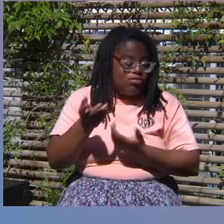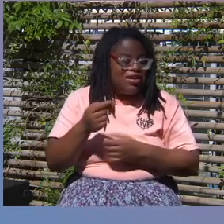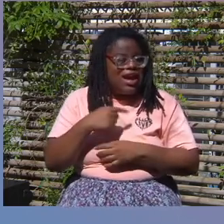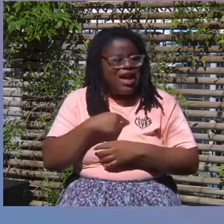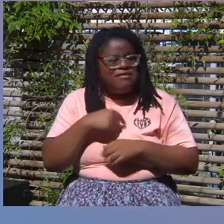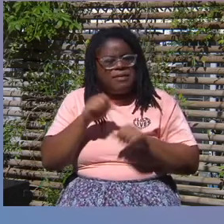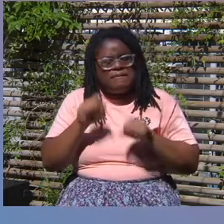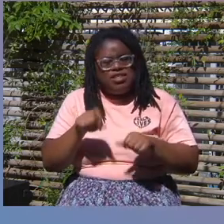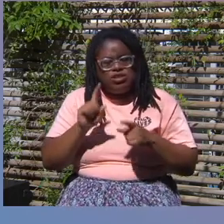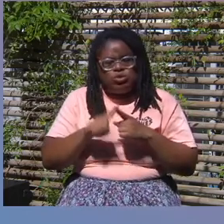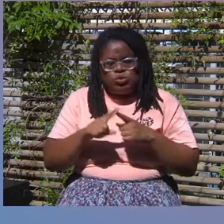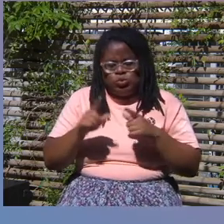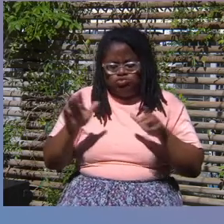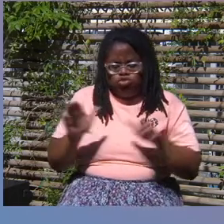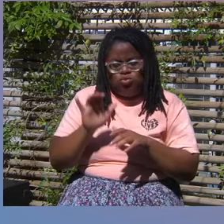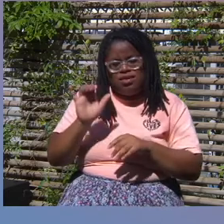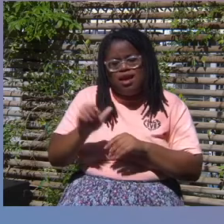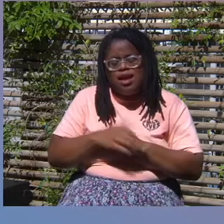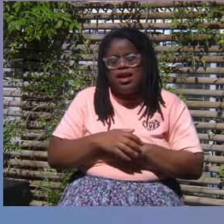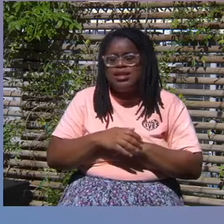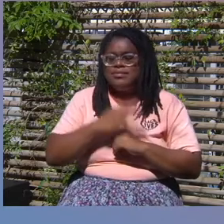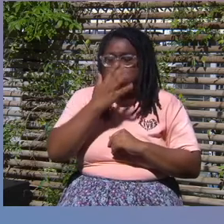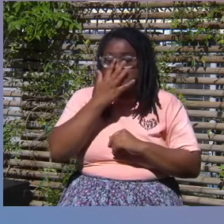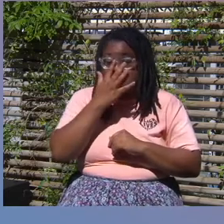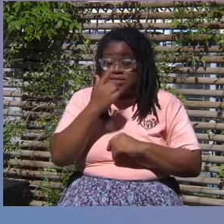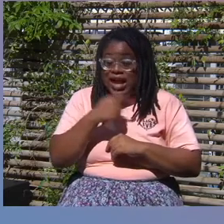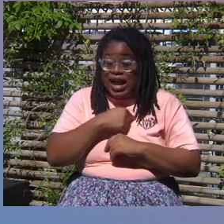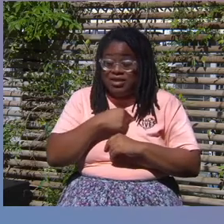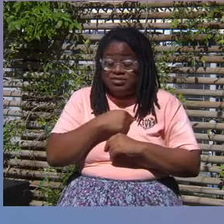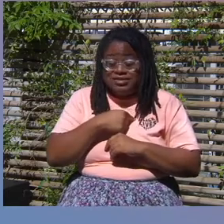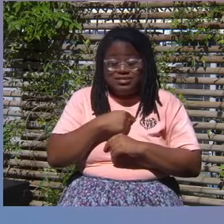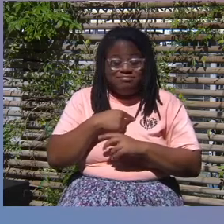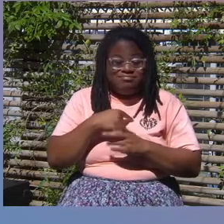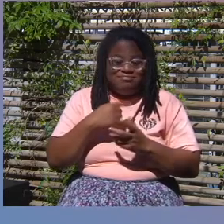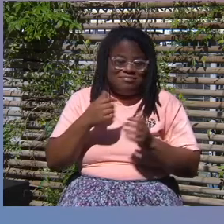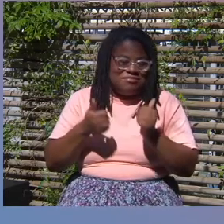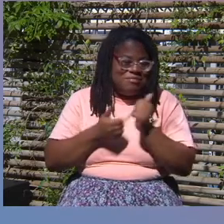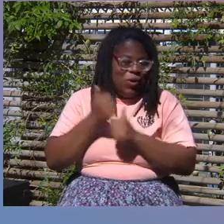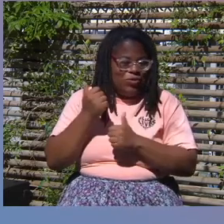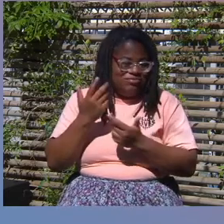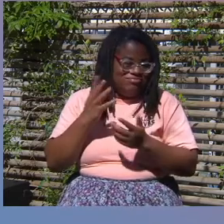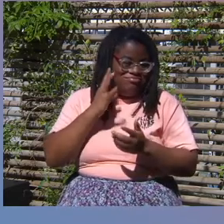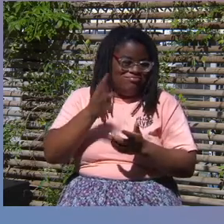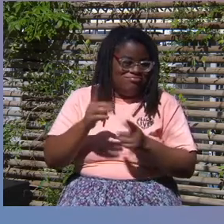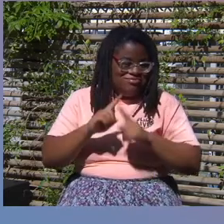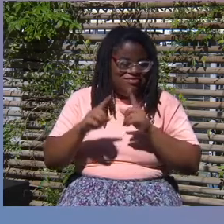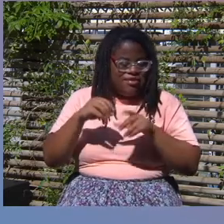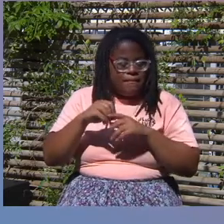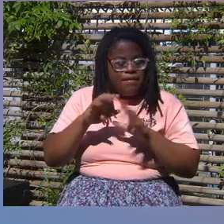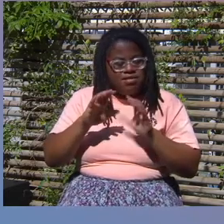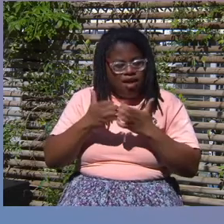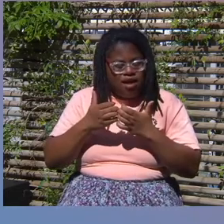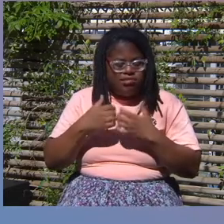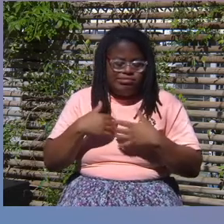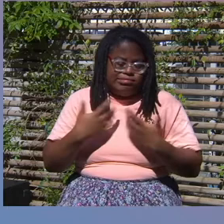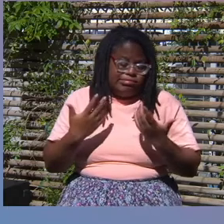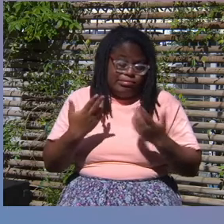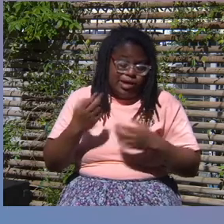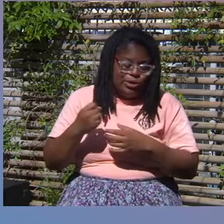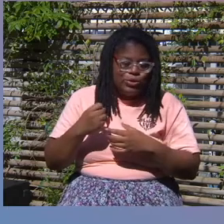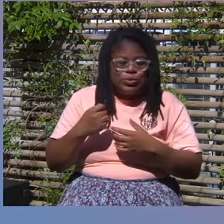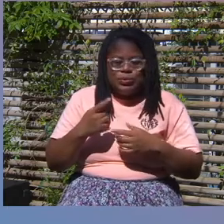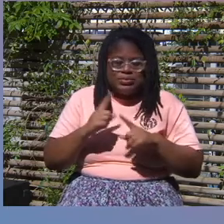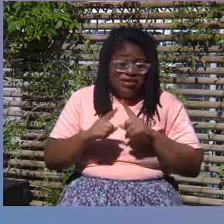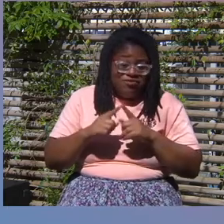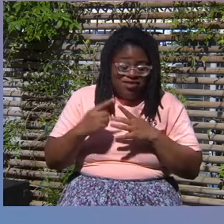have the ability to do that. I was most versatile in my class in high school, so I've always been able to do a lot of different